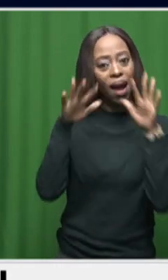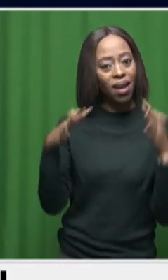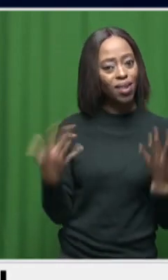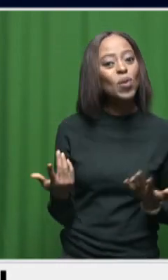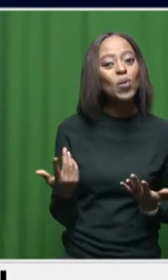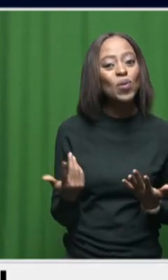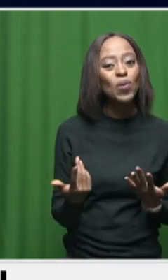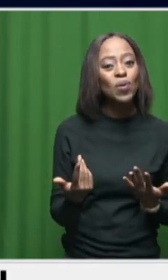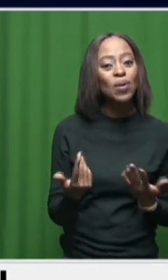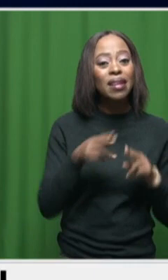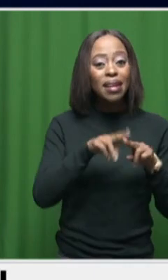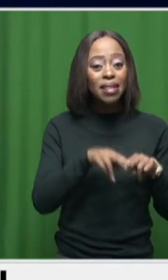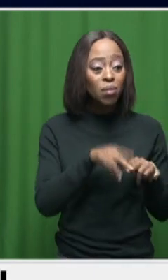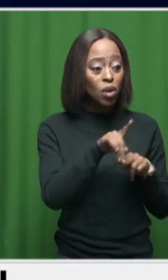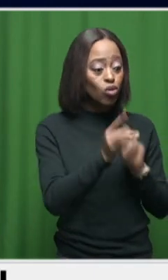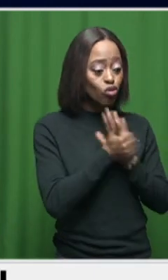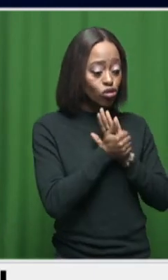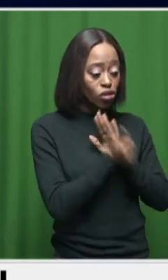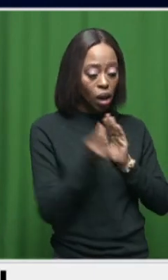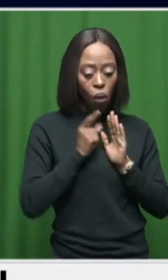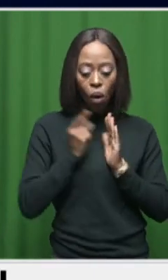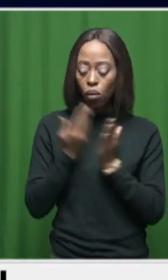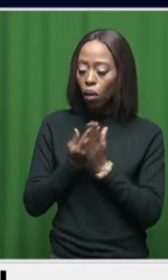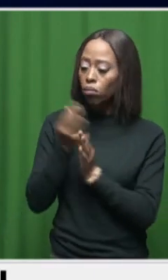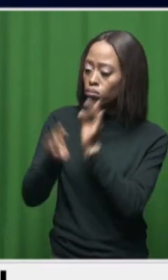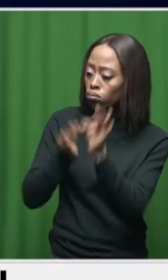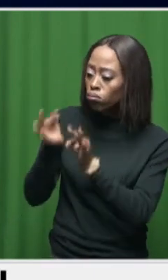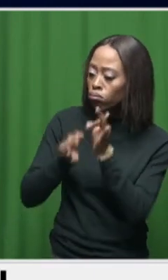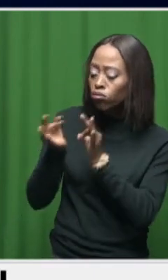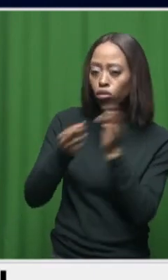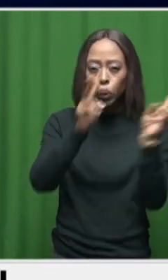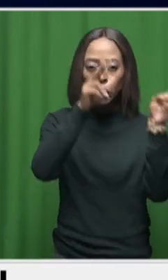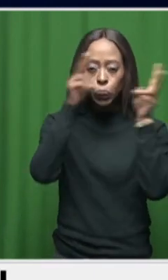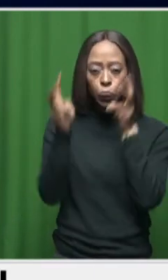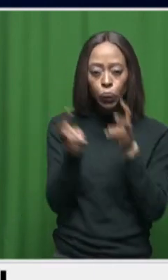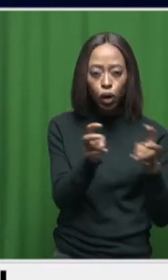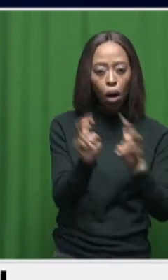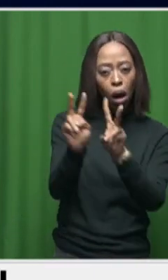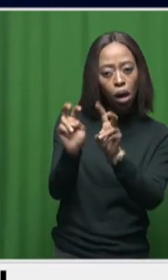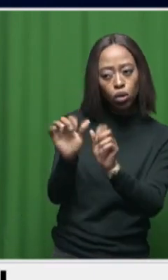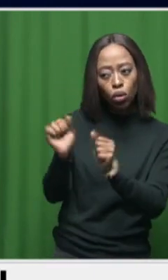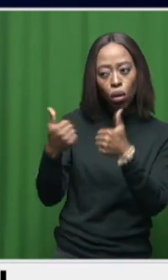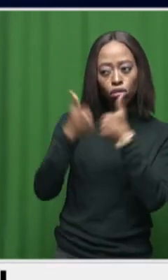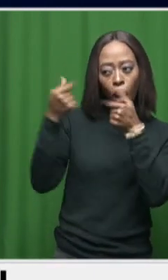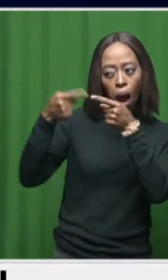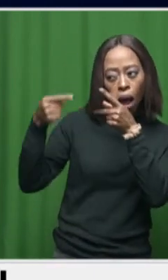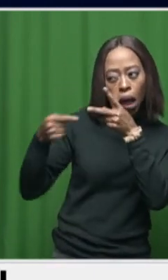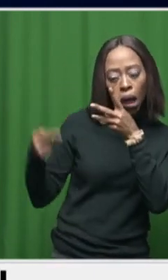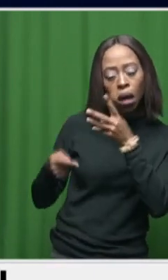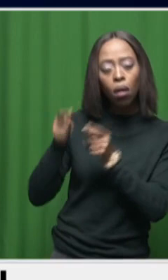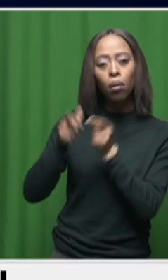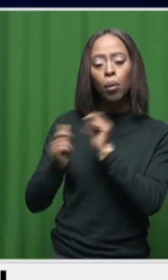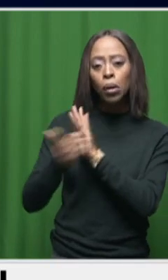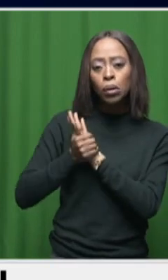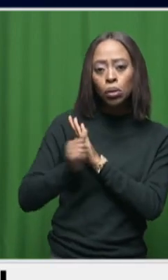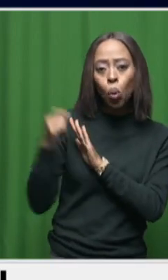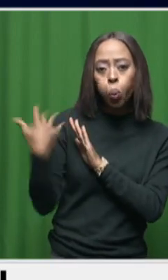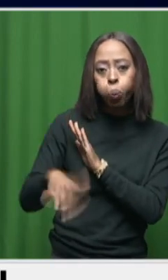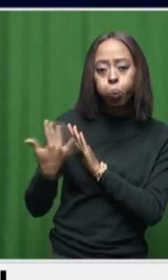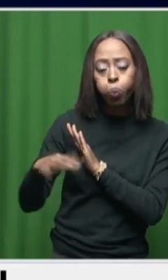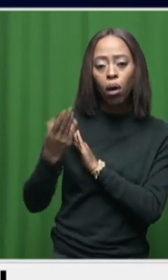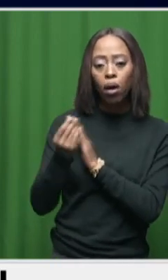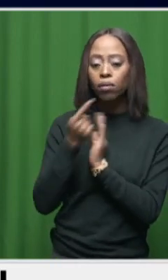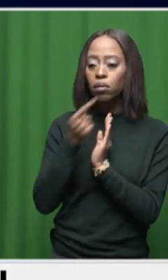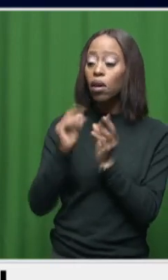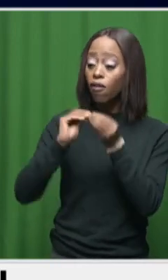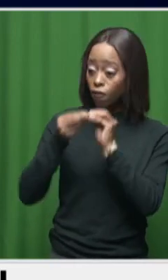is. They rely on your expertise to be able to go in there, visualize what their issues are, and have the people there that are trained well enough to be able to